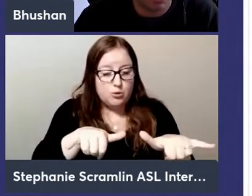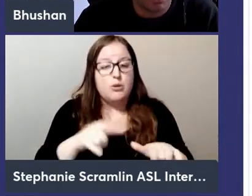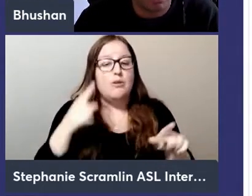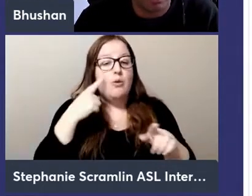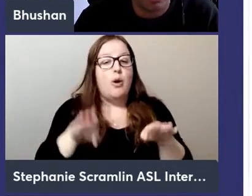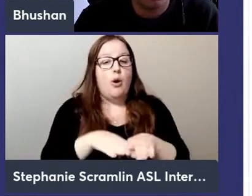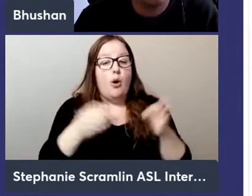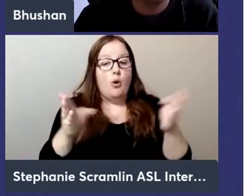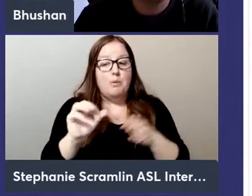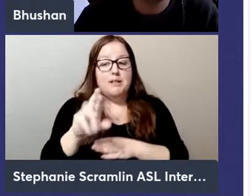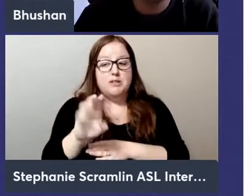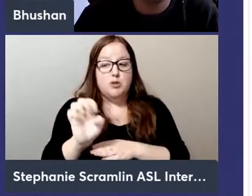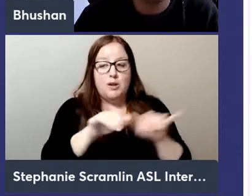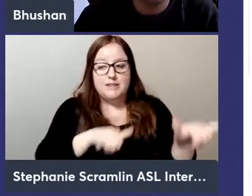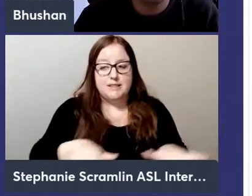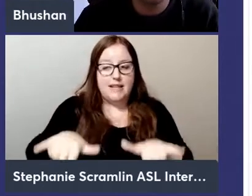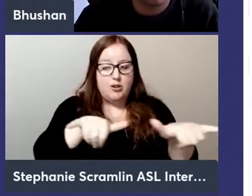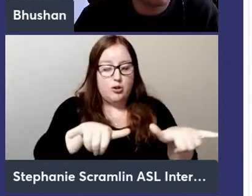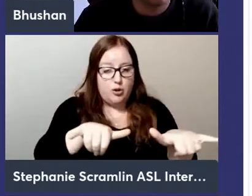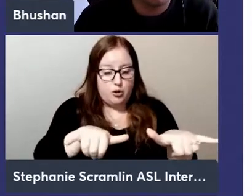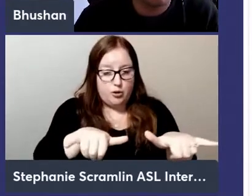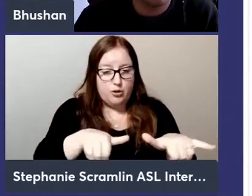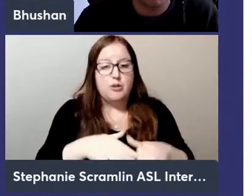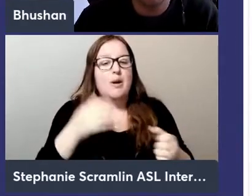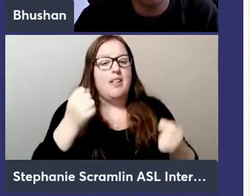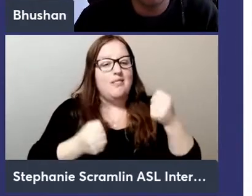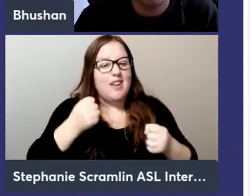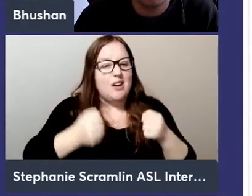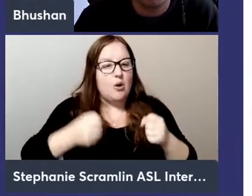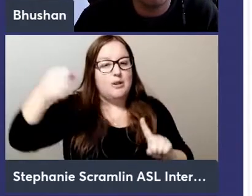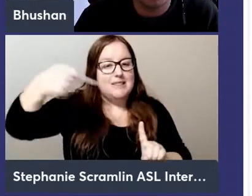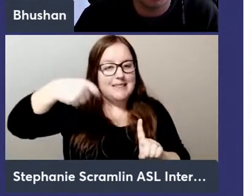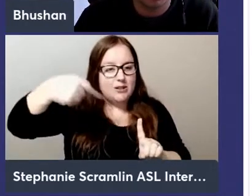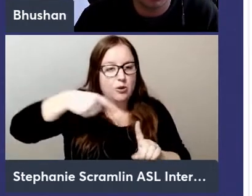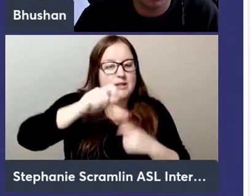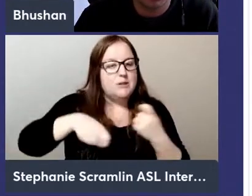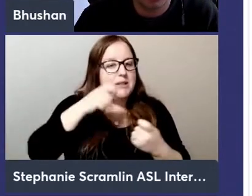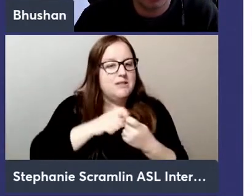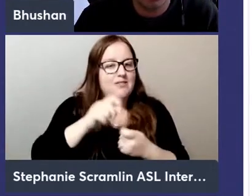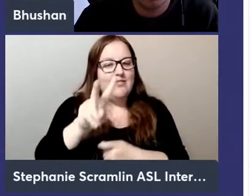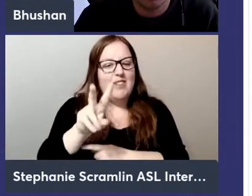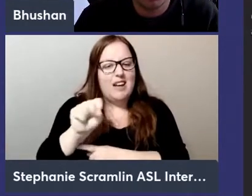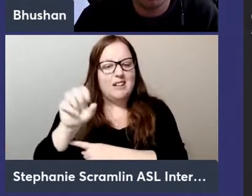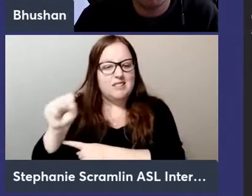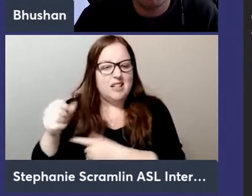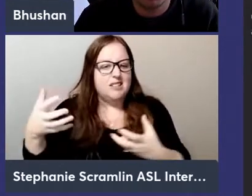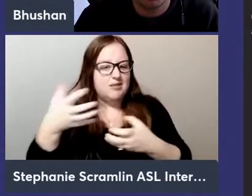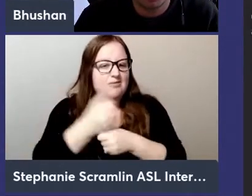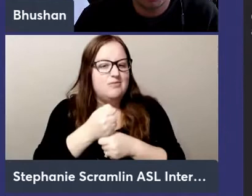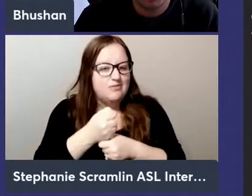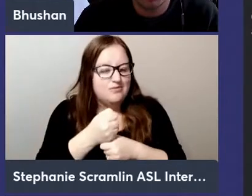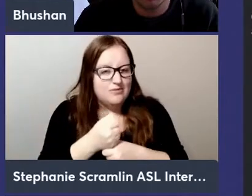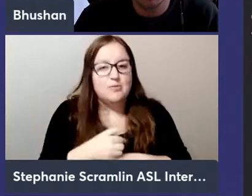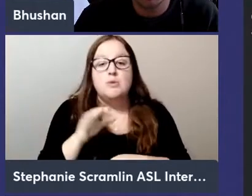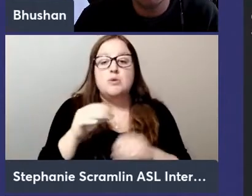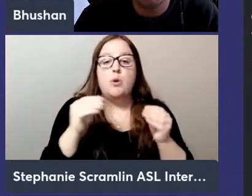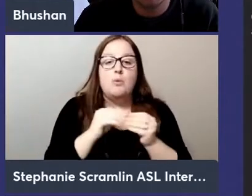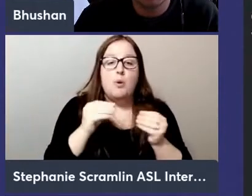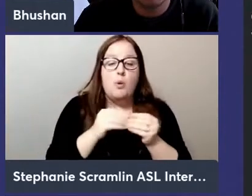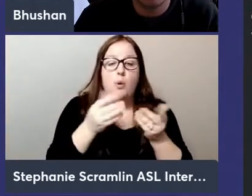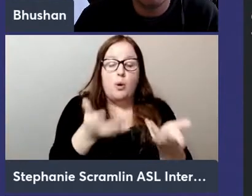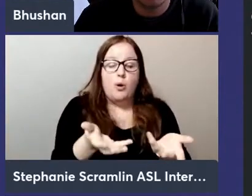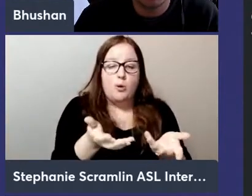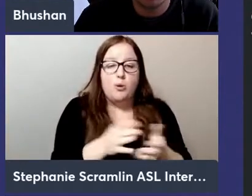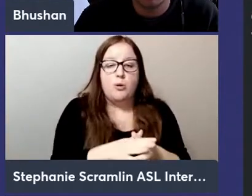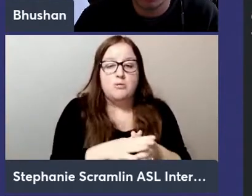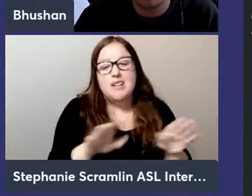source standard called Vehicle Signal Specification, or VSS. So here's a more, it's